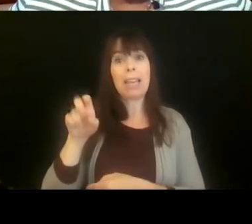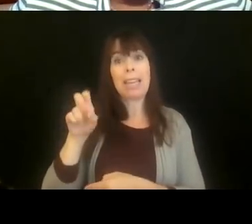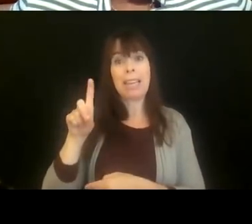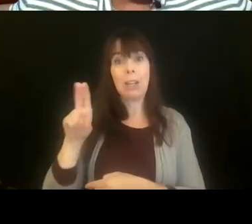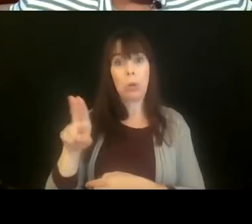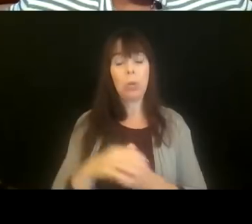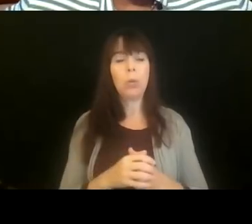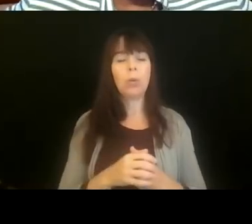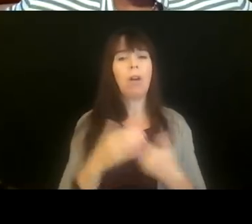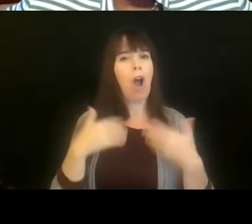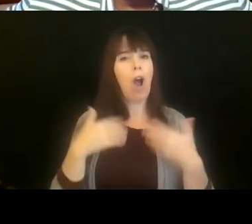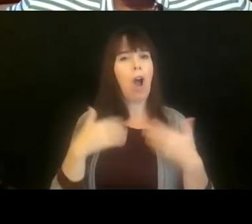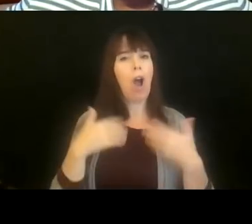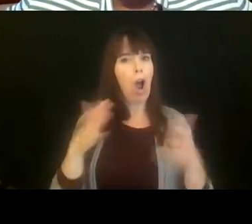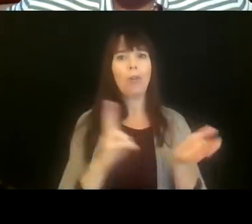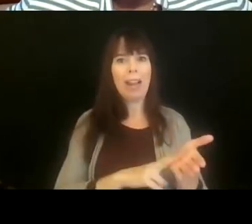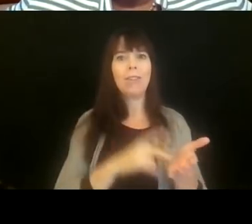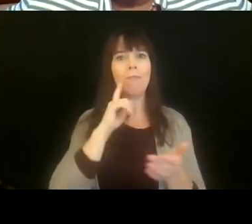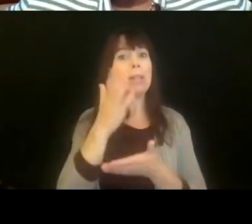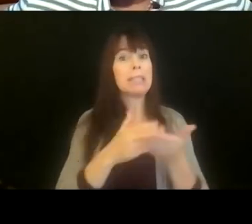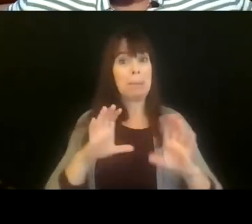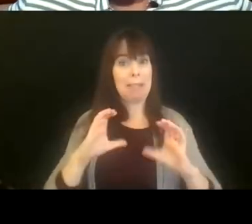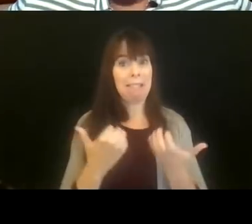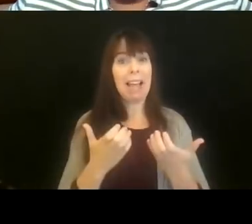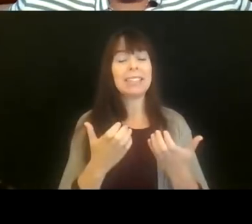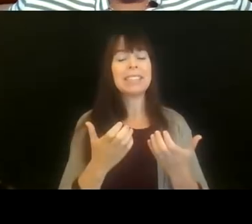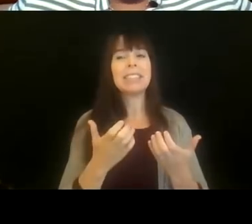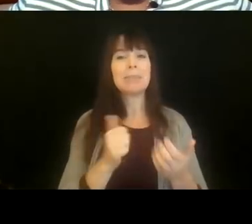hr.medicine.um.edu. I've already registered for a couple classes,